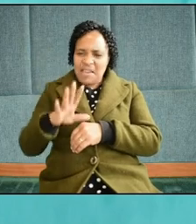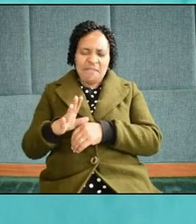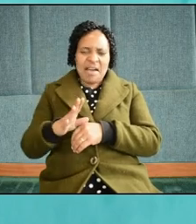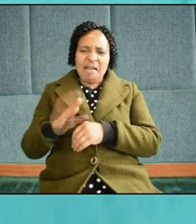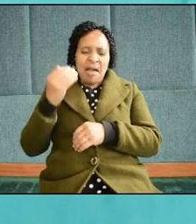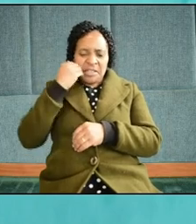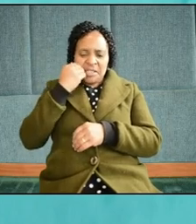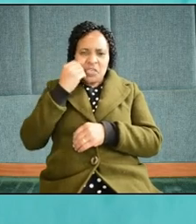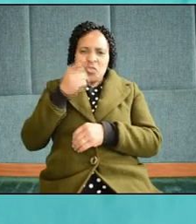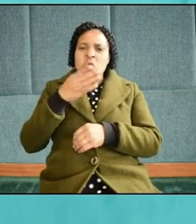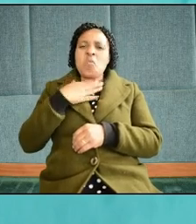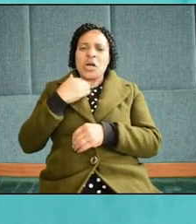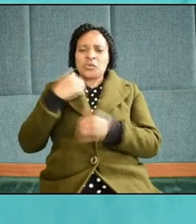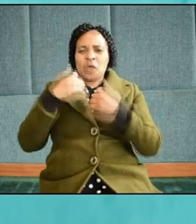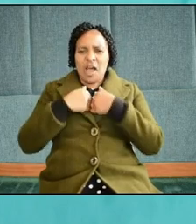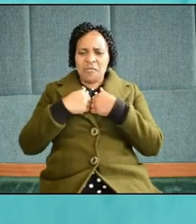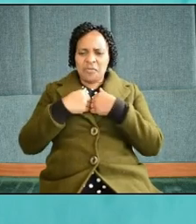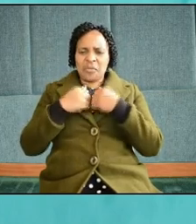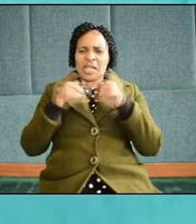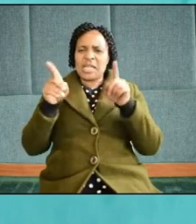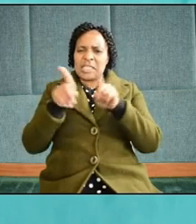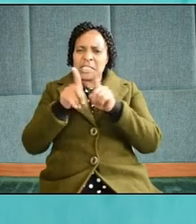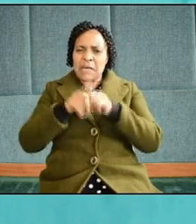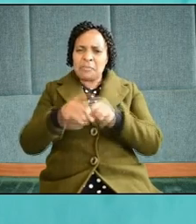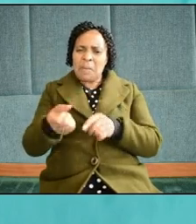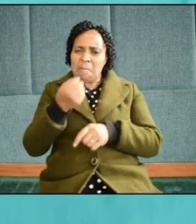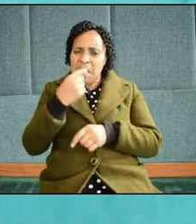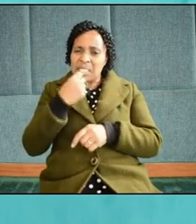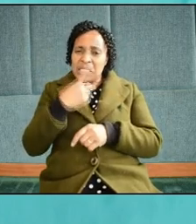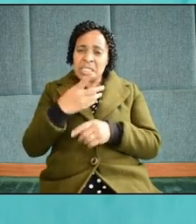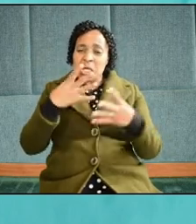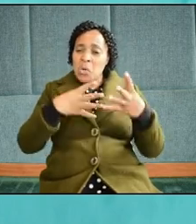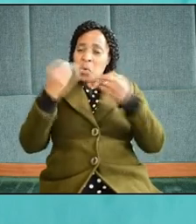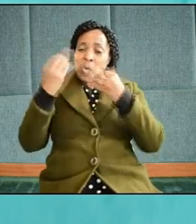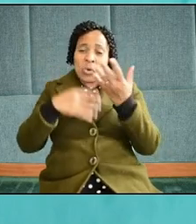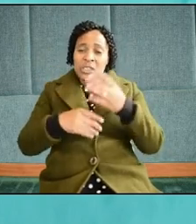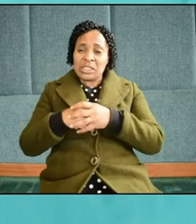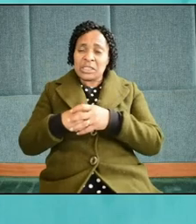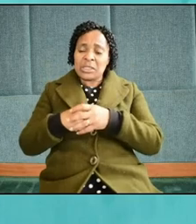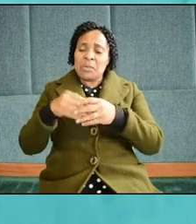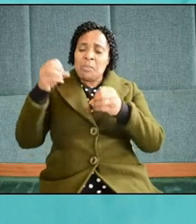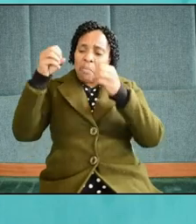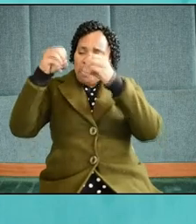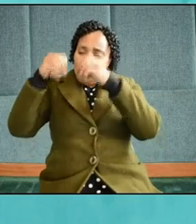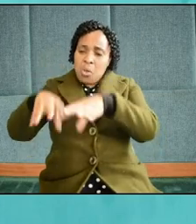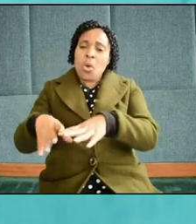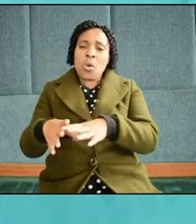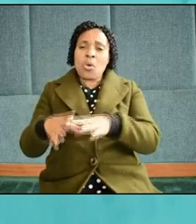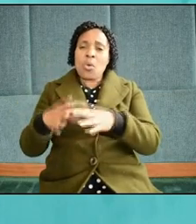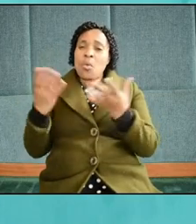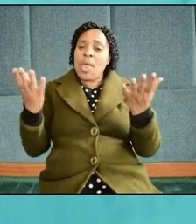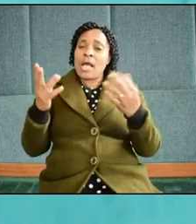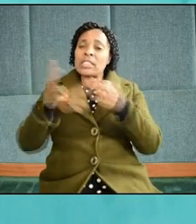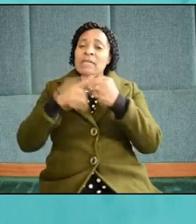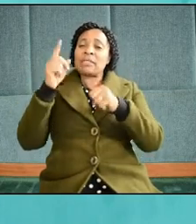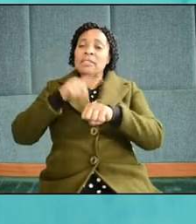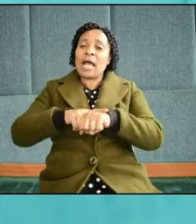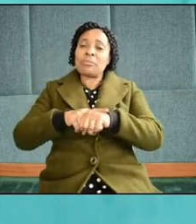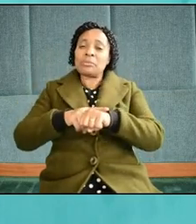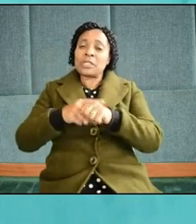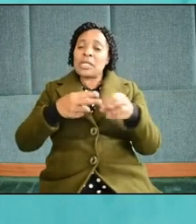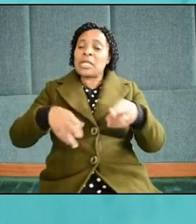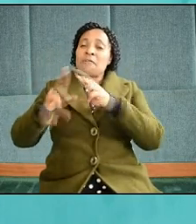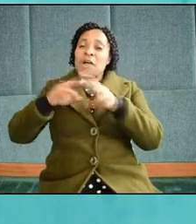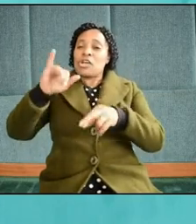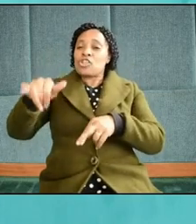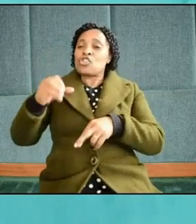Mm-hmm. And remember the treatment, quote unquote, that he was told is to go and dip yourself 7 times in the River Jordan. Mm-hmm. Now, you know, I'm